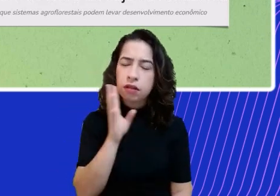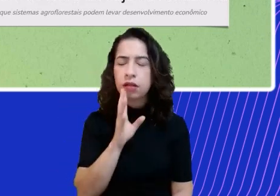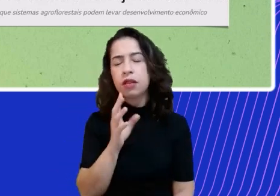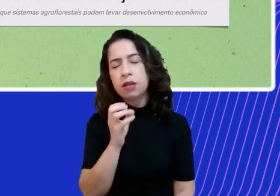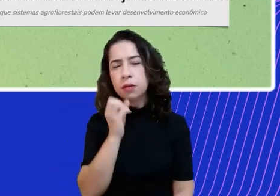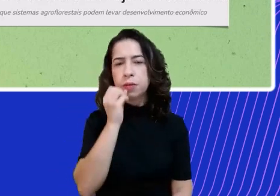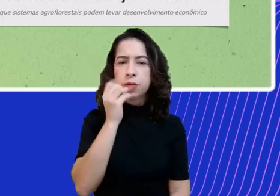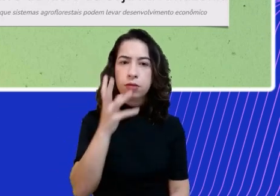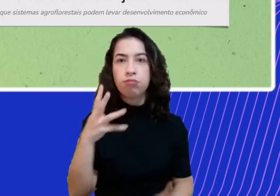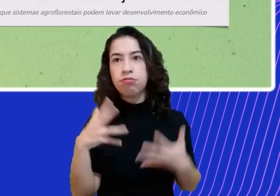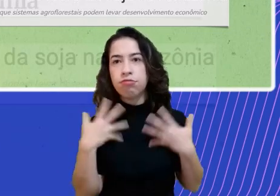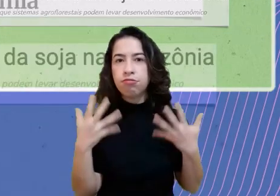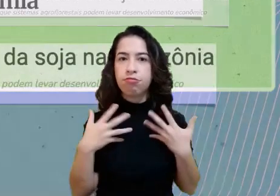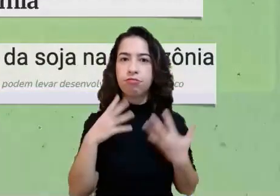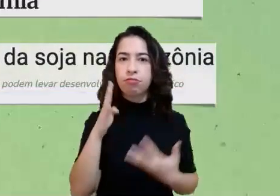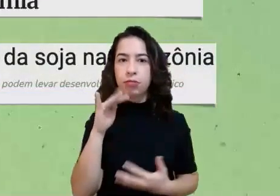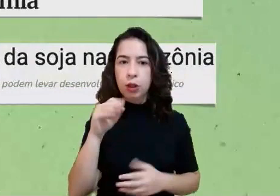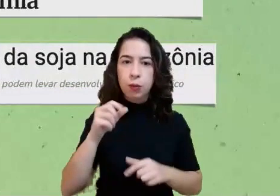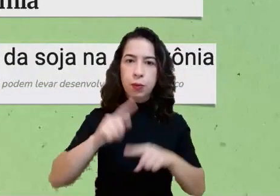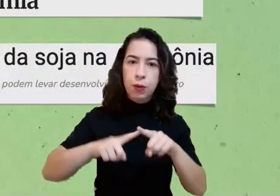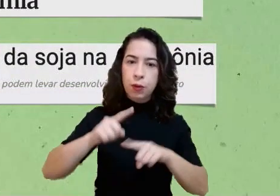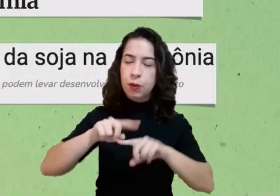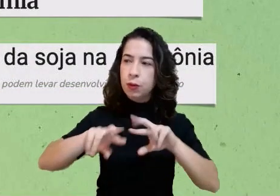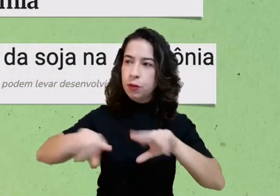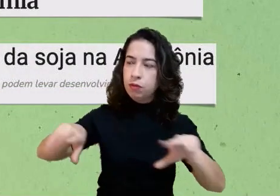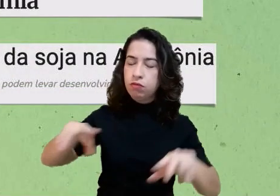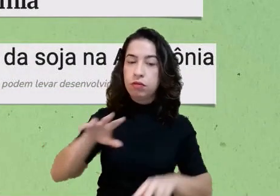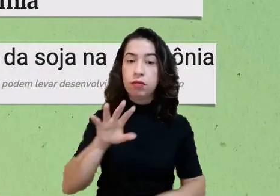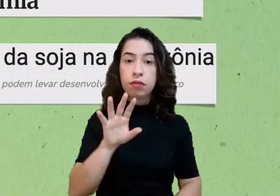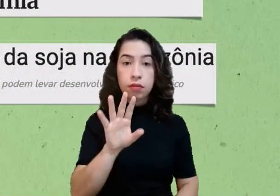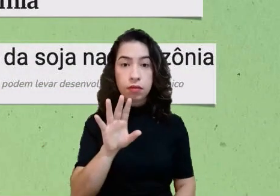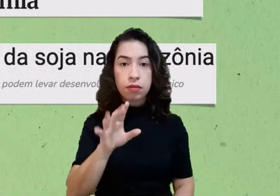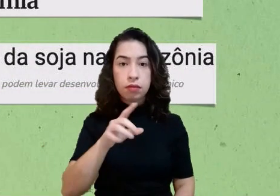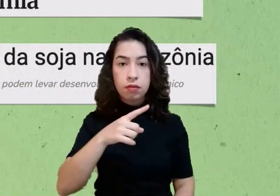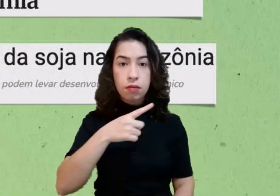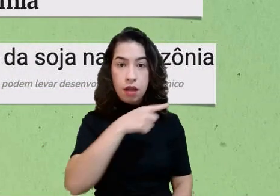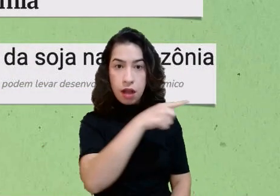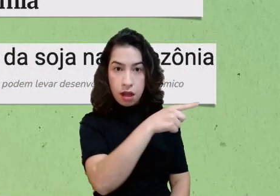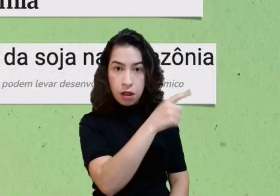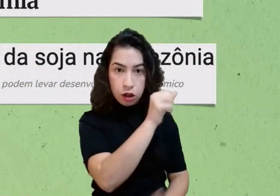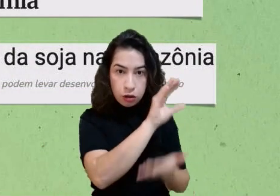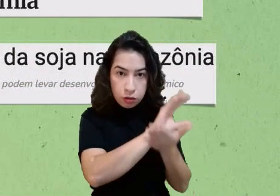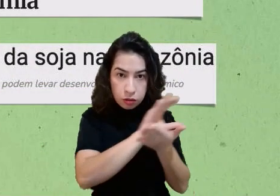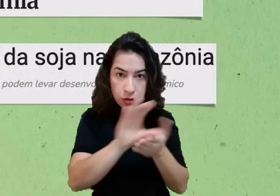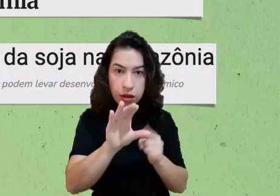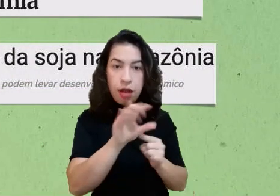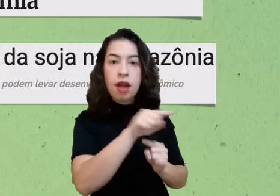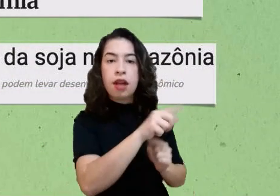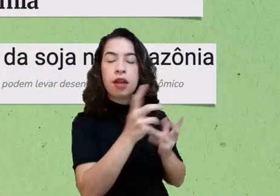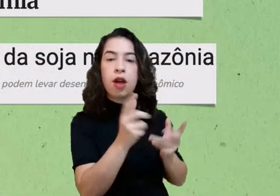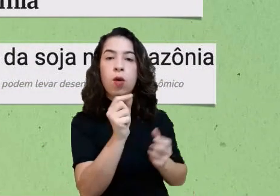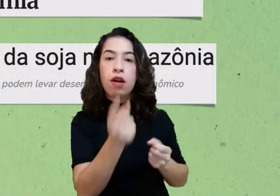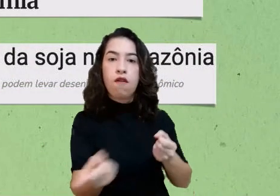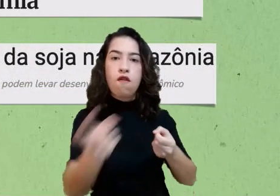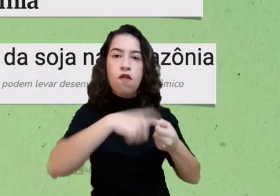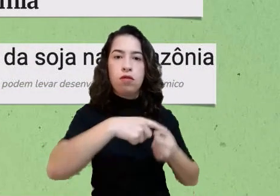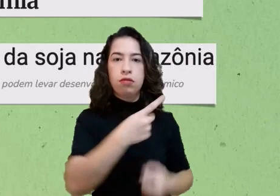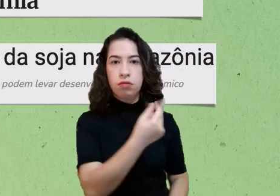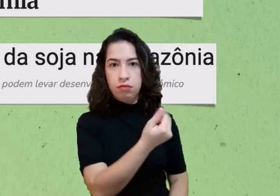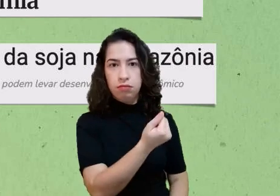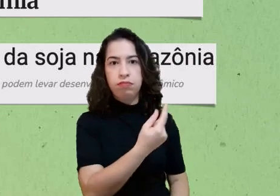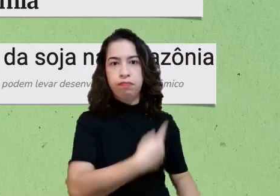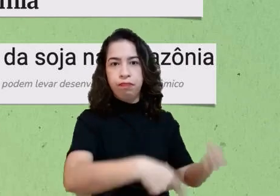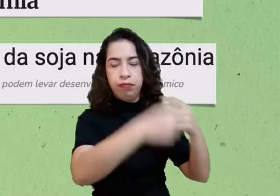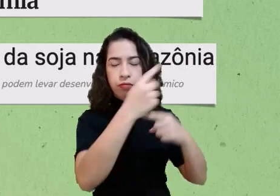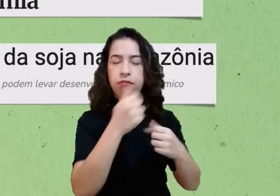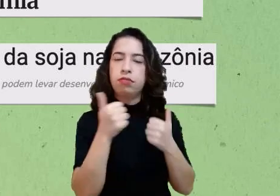how nice, we're excited about the bioproducts and so on. But the bioinvestor, they want results, they want money. That's fine. When you're